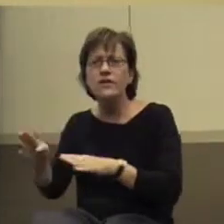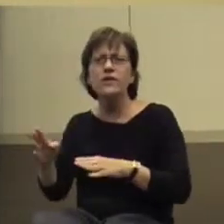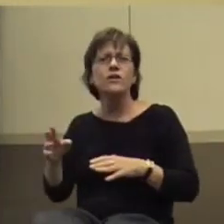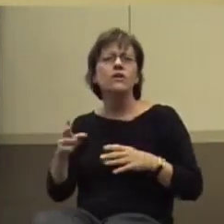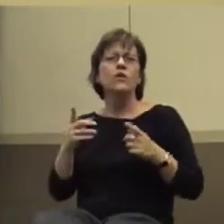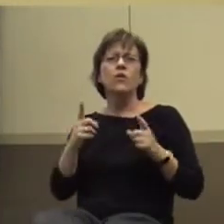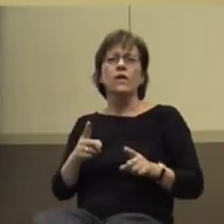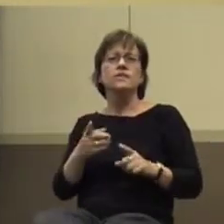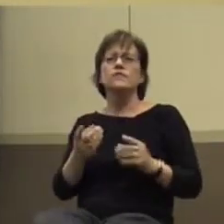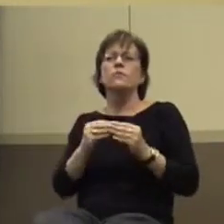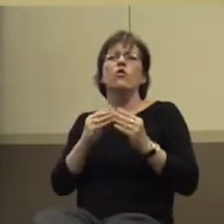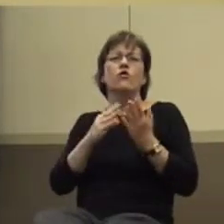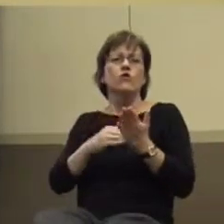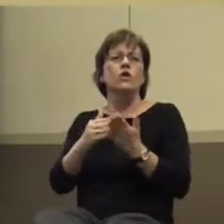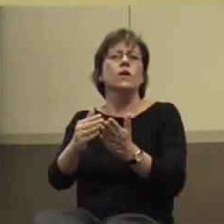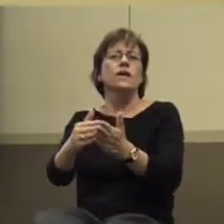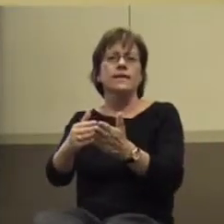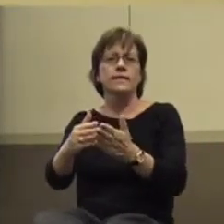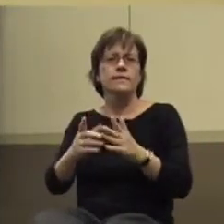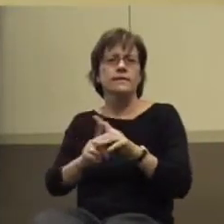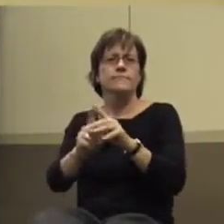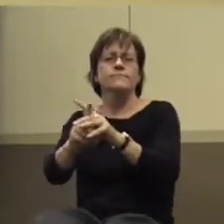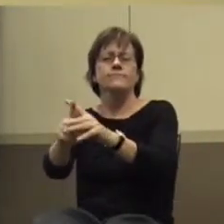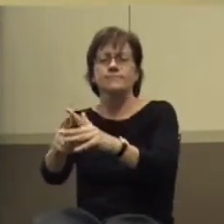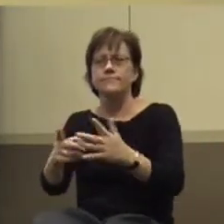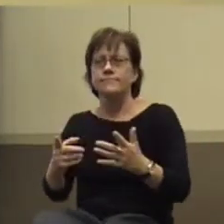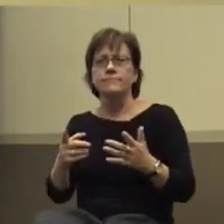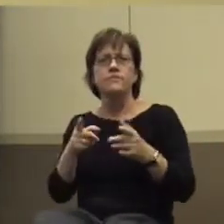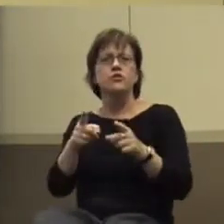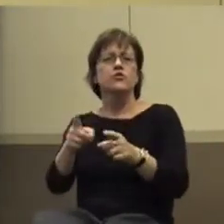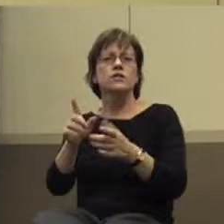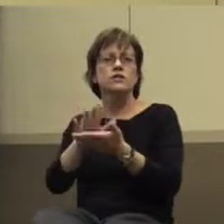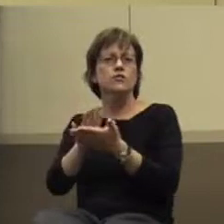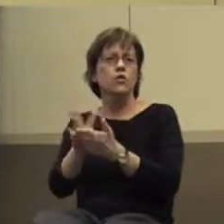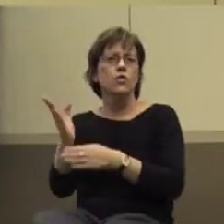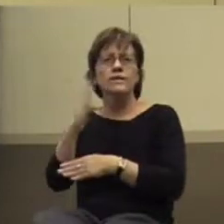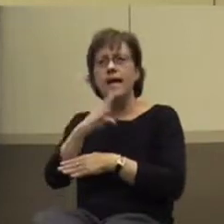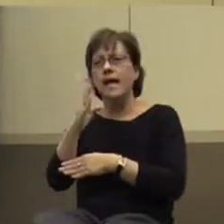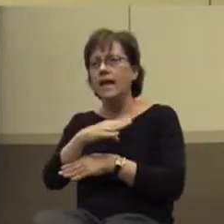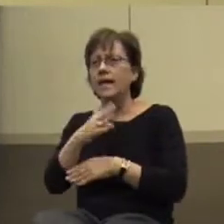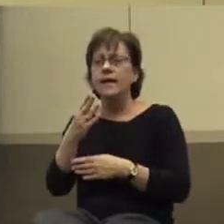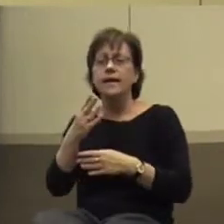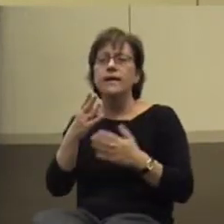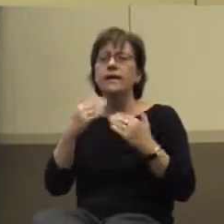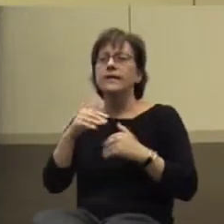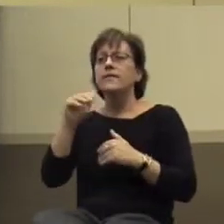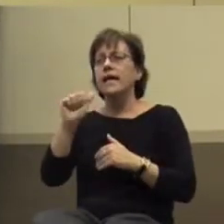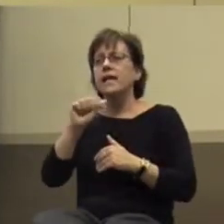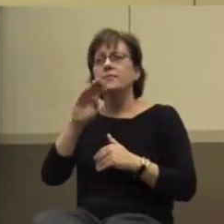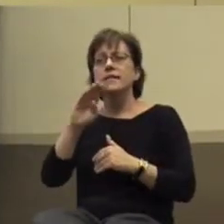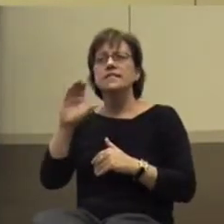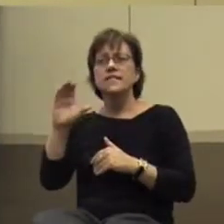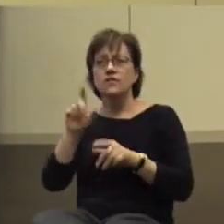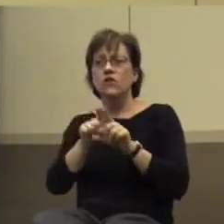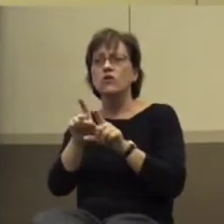during the school day. And the ABC, that's also indirect observation, right?